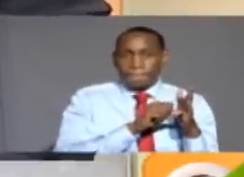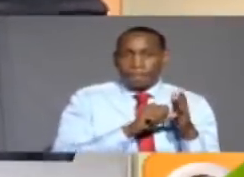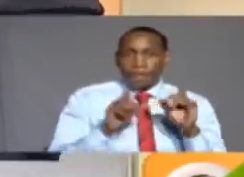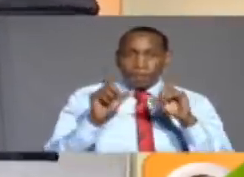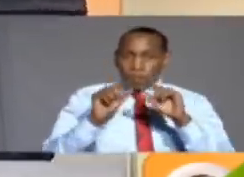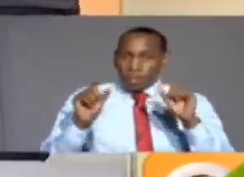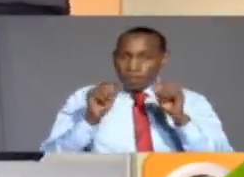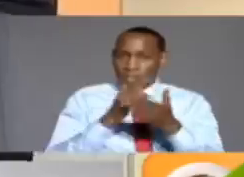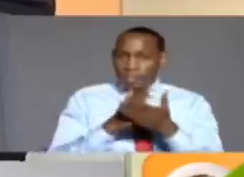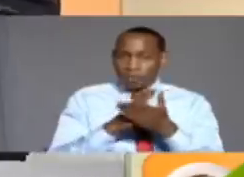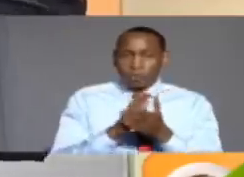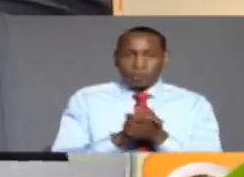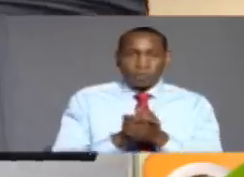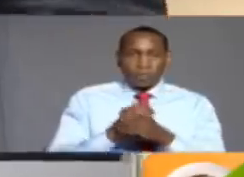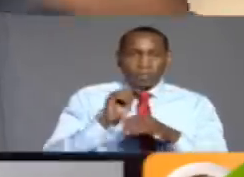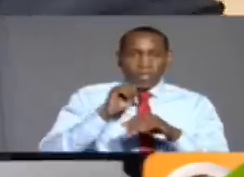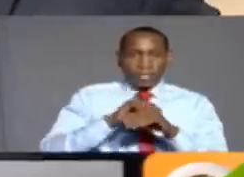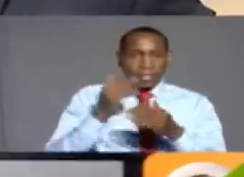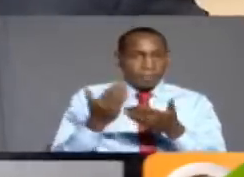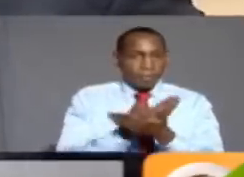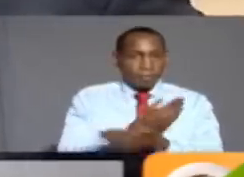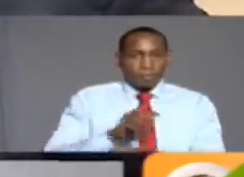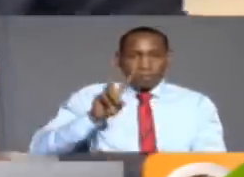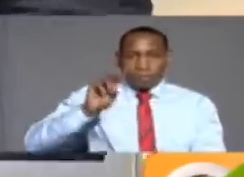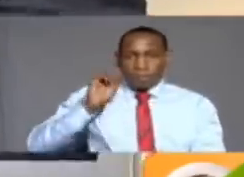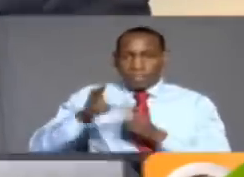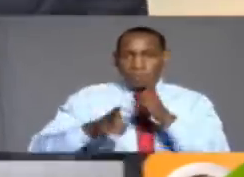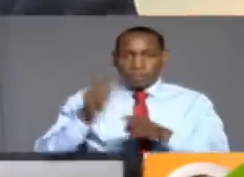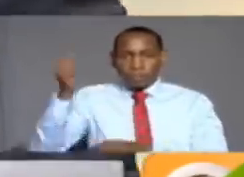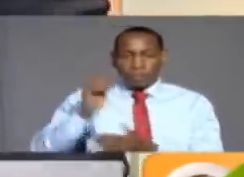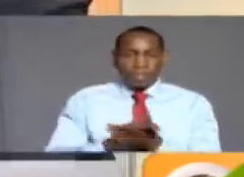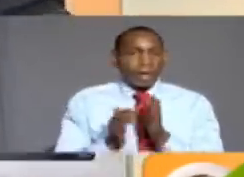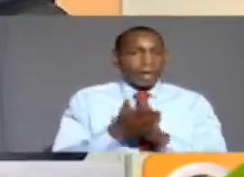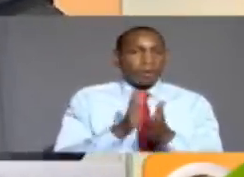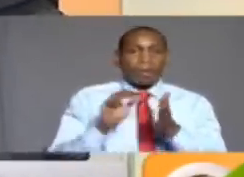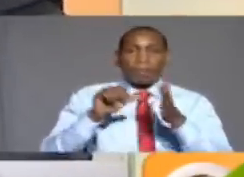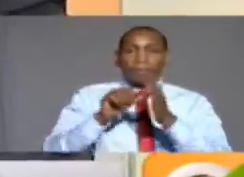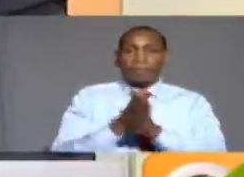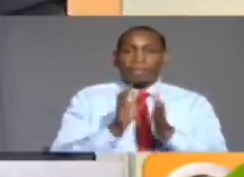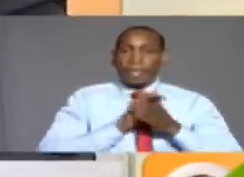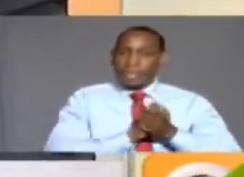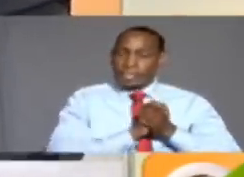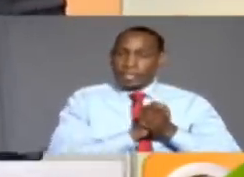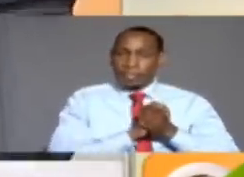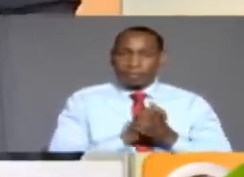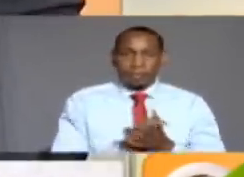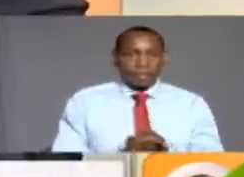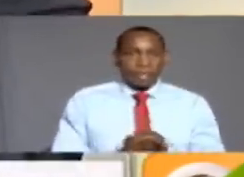Hussein. Once you remove 2022 politics, nobody has a problem with the handshake.